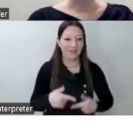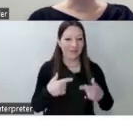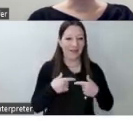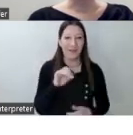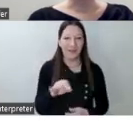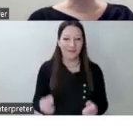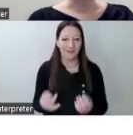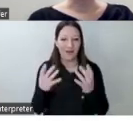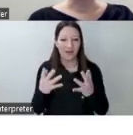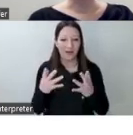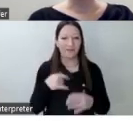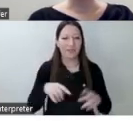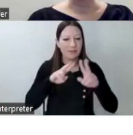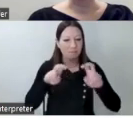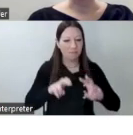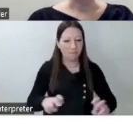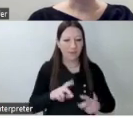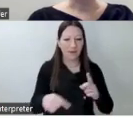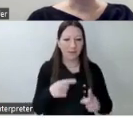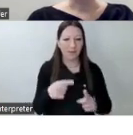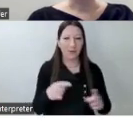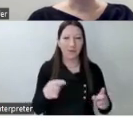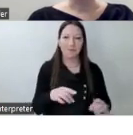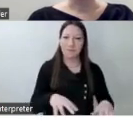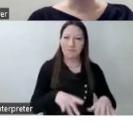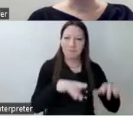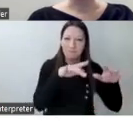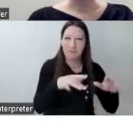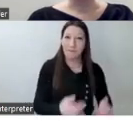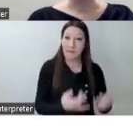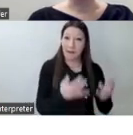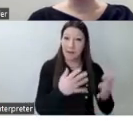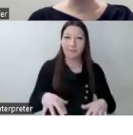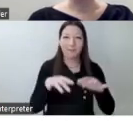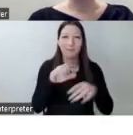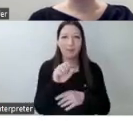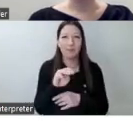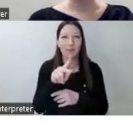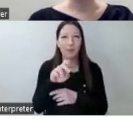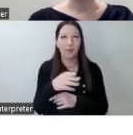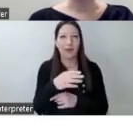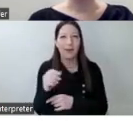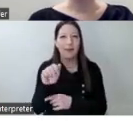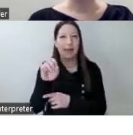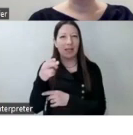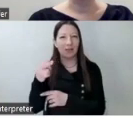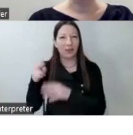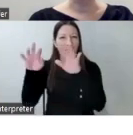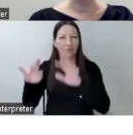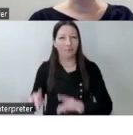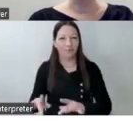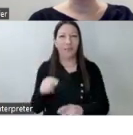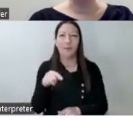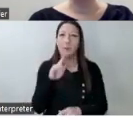Manitoba's Whiteshell Provincial Park, Treaty 3. Today's talk is programmed as part of Forecast, an exhibition by Christina Battle,